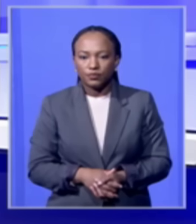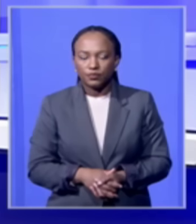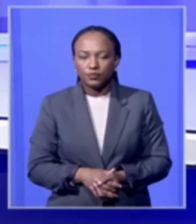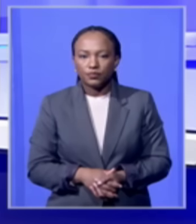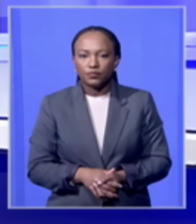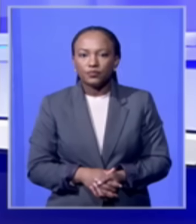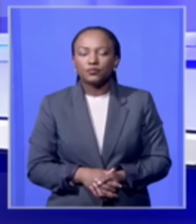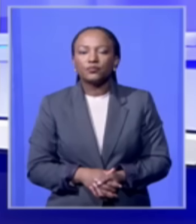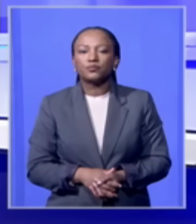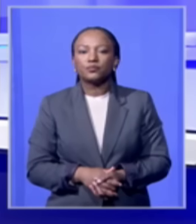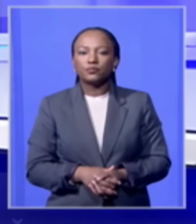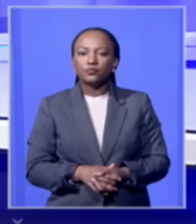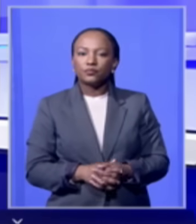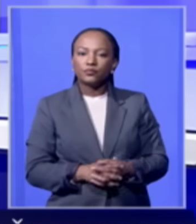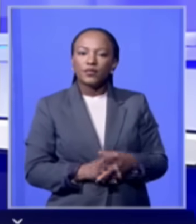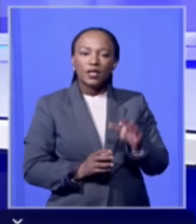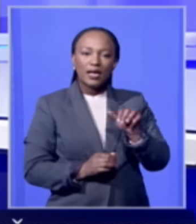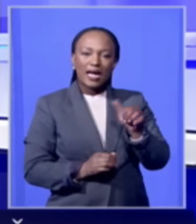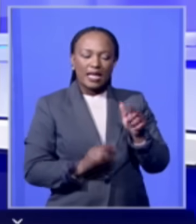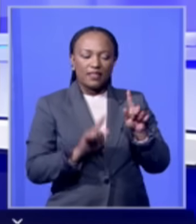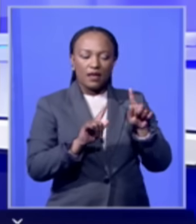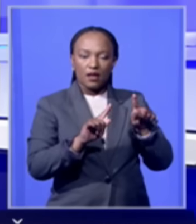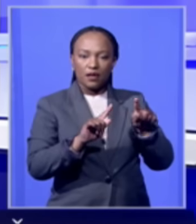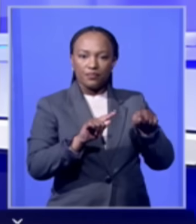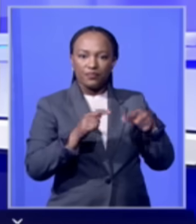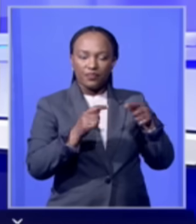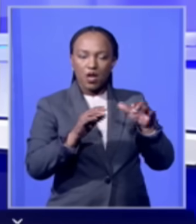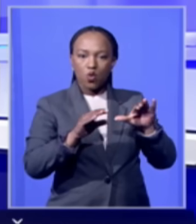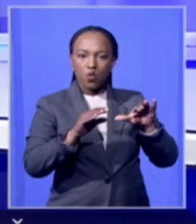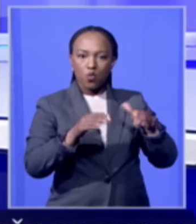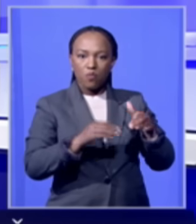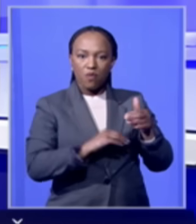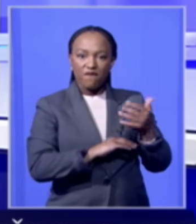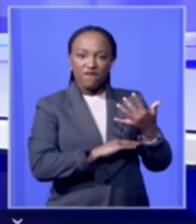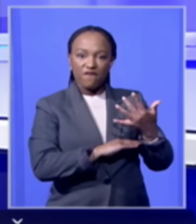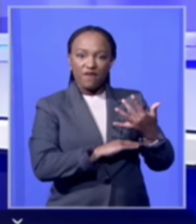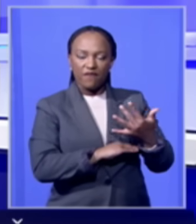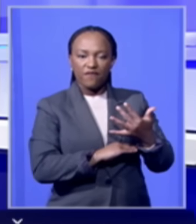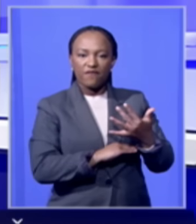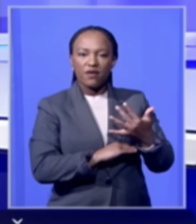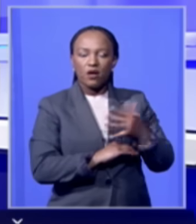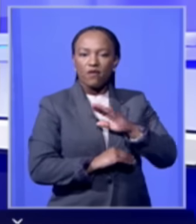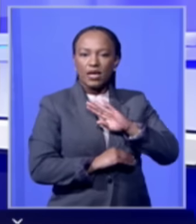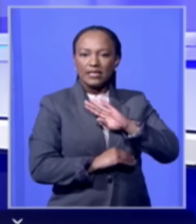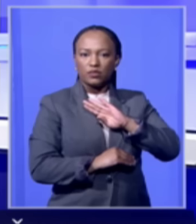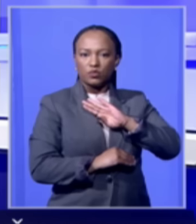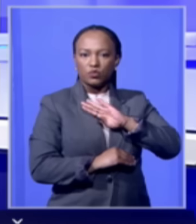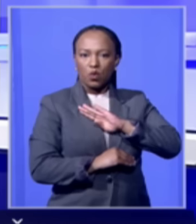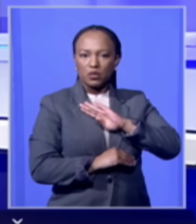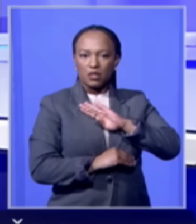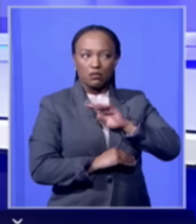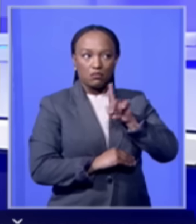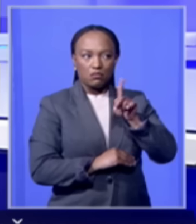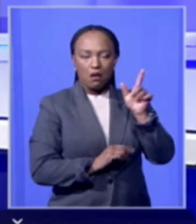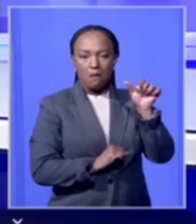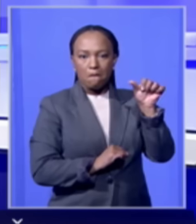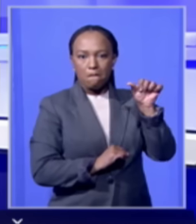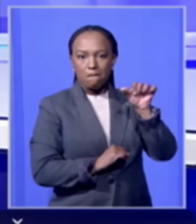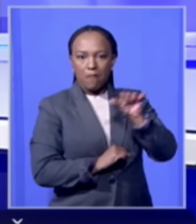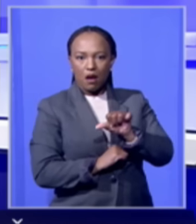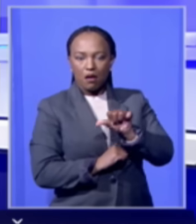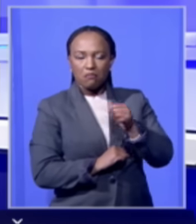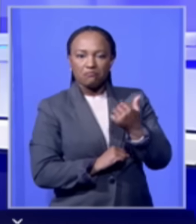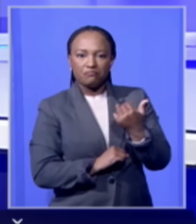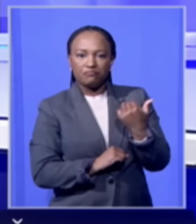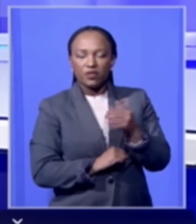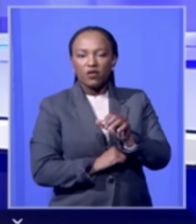Go goroga ga sehlopha sa bohlano sa lebotho la sešole sa Afrika Borwa go tšwa ka nageng ya DRC lesolong leo le